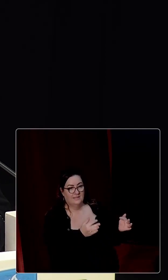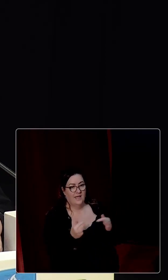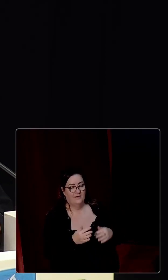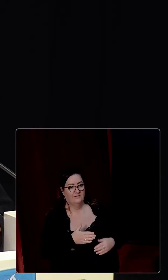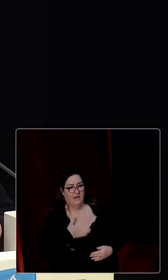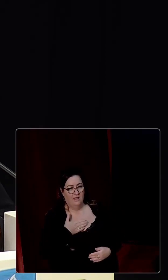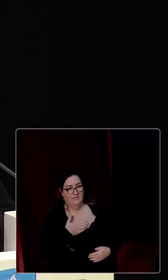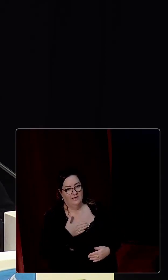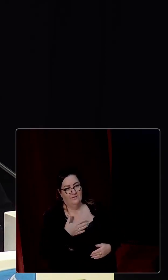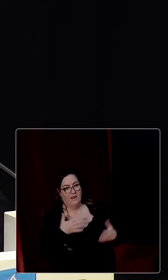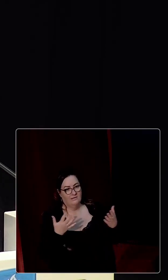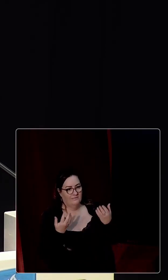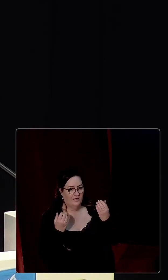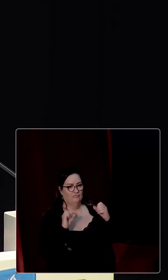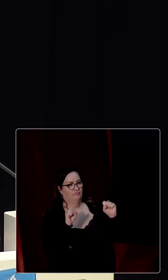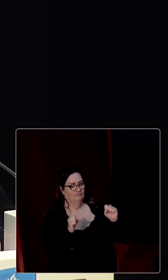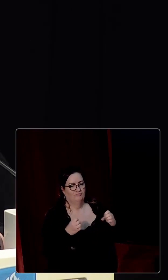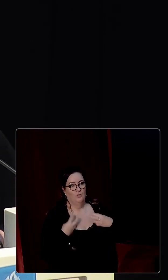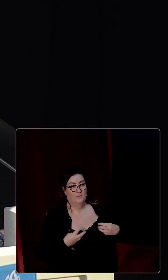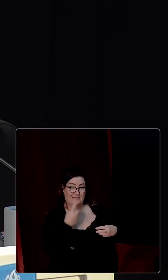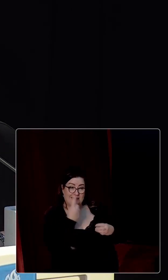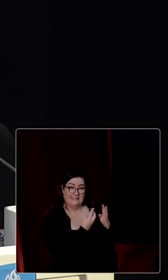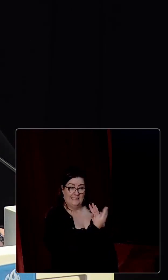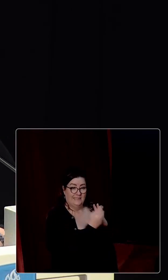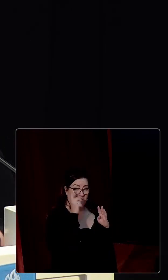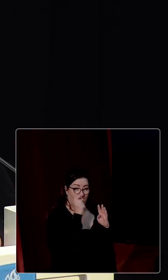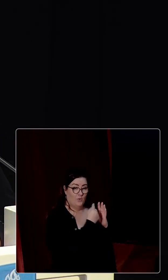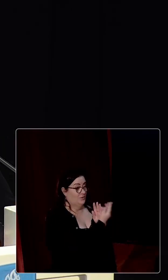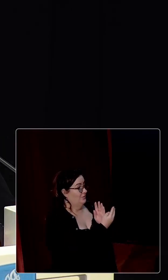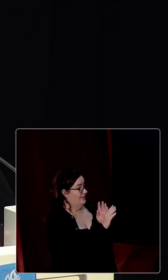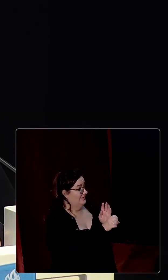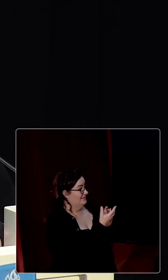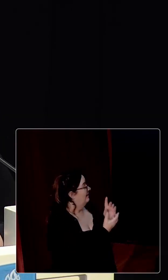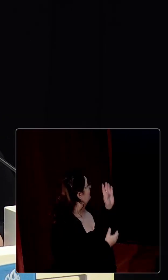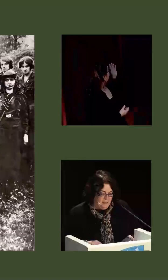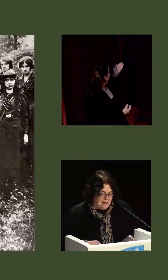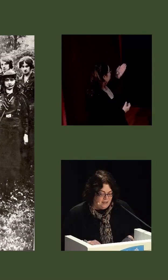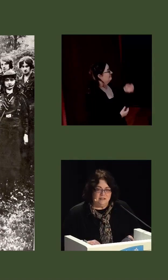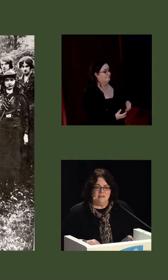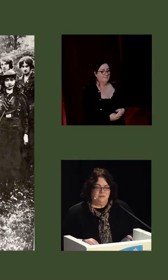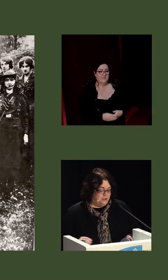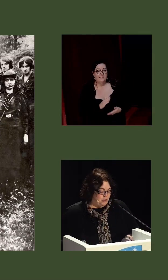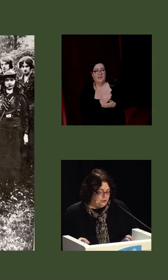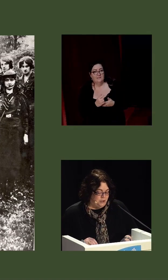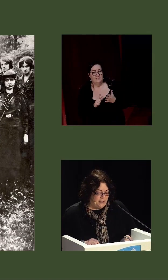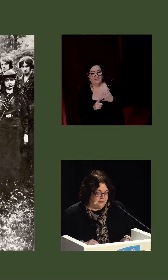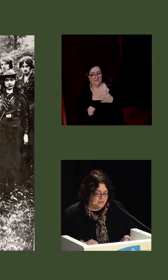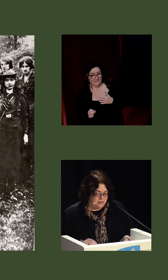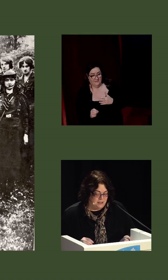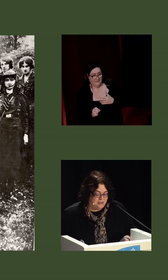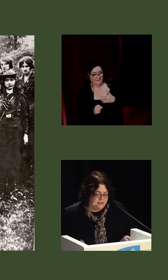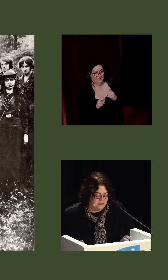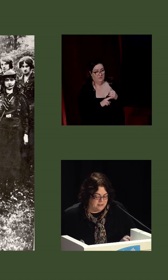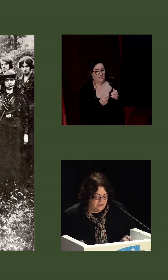afterlives of many of the revolutionary women that you see in the photograph on the slide there. In 1970, trade